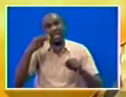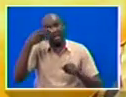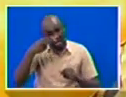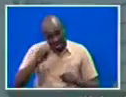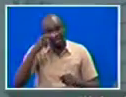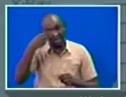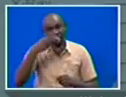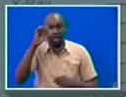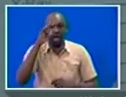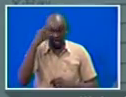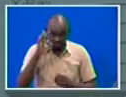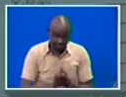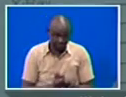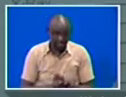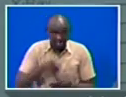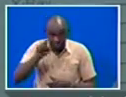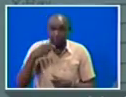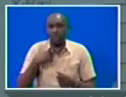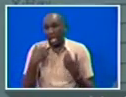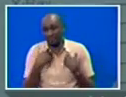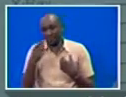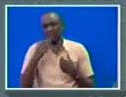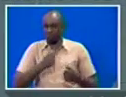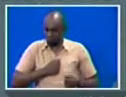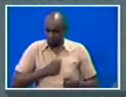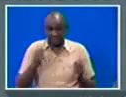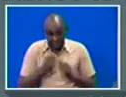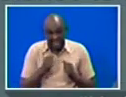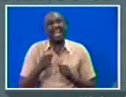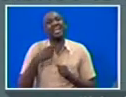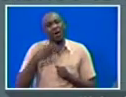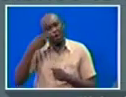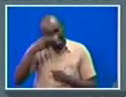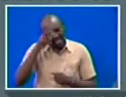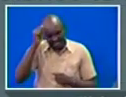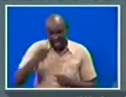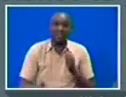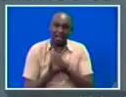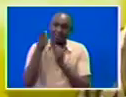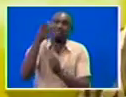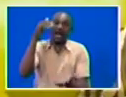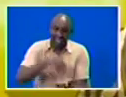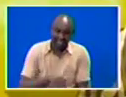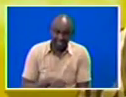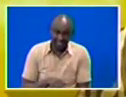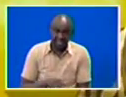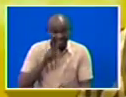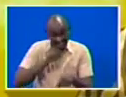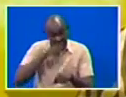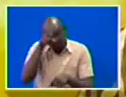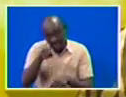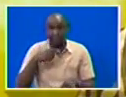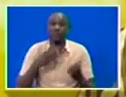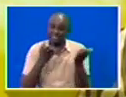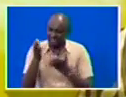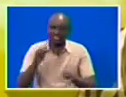NHIF. Later on, when he developed pneumonia, his NHIF cover came to his rescue once again. Pale nilienda